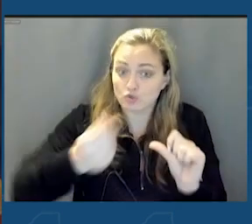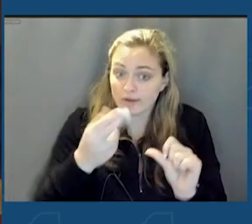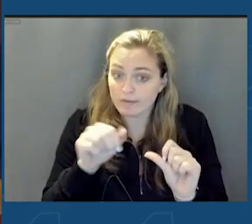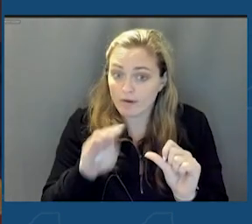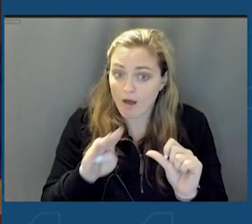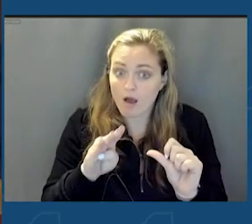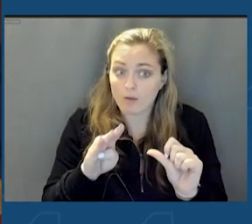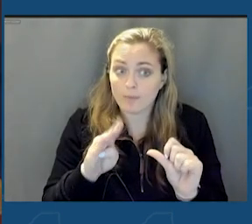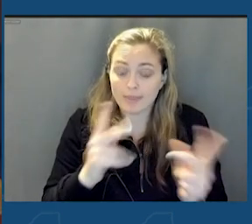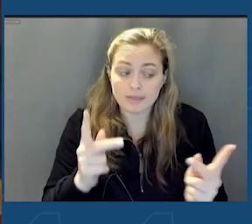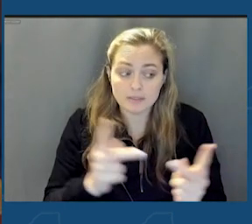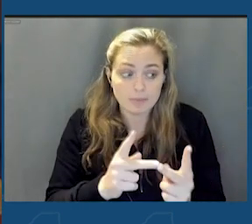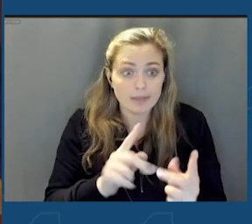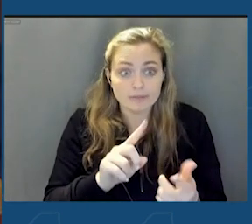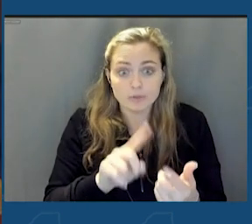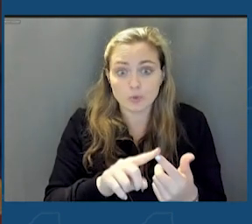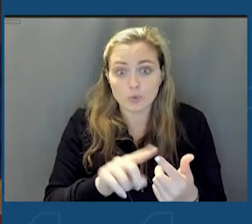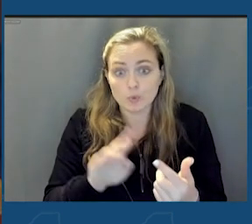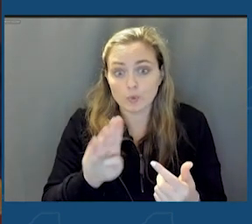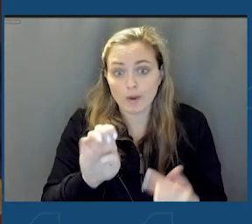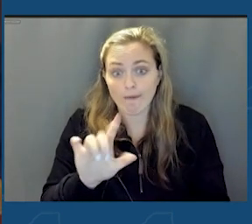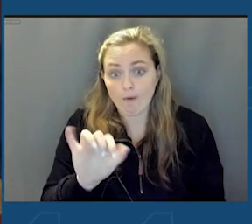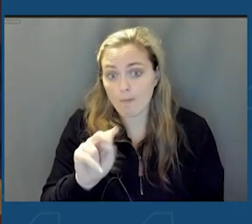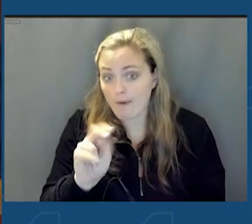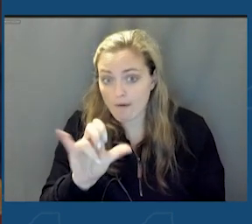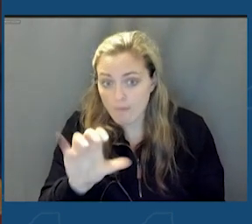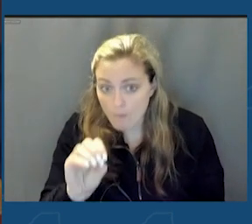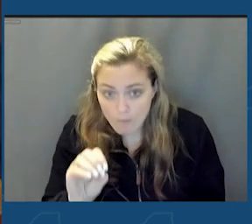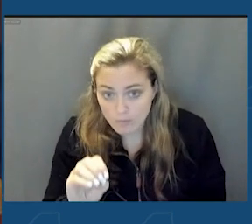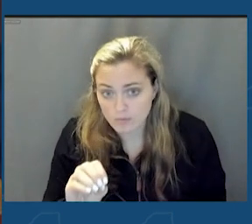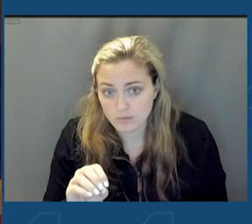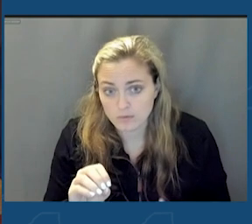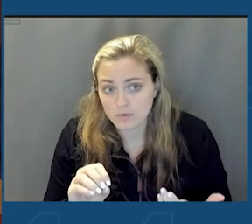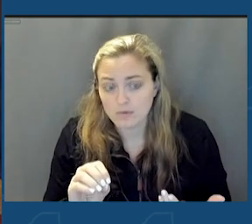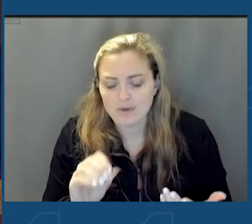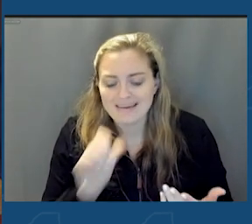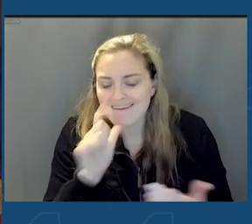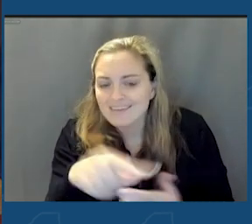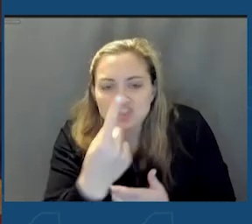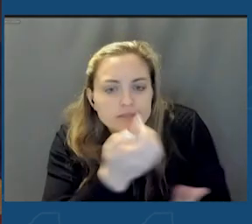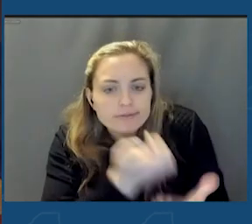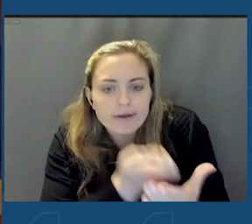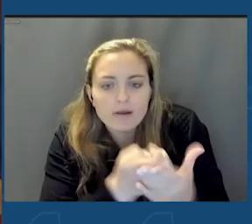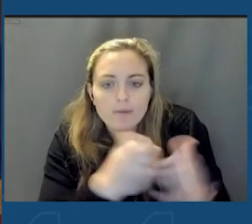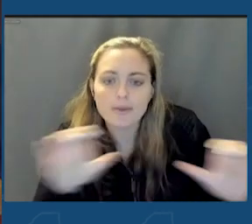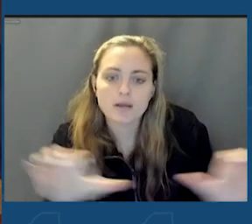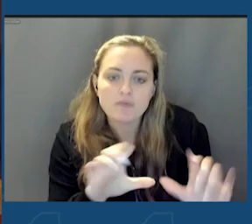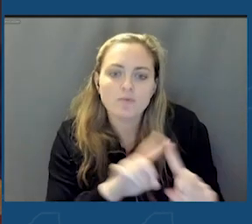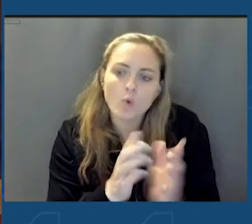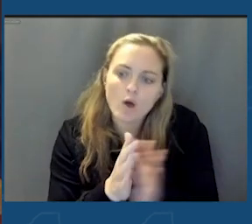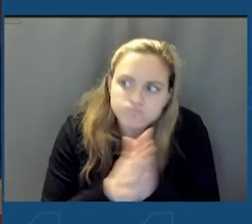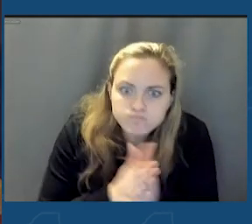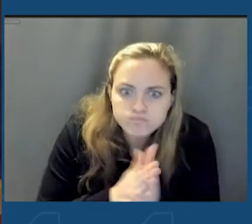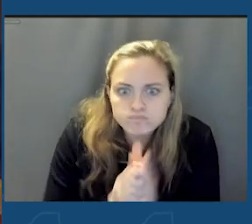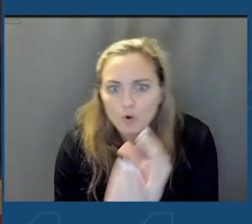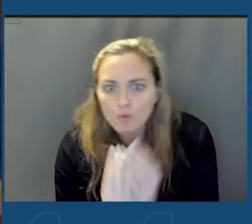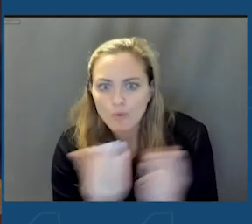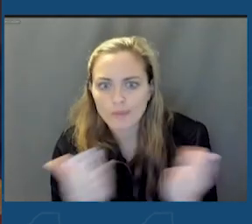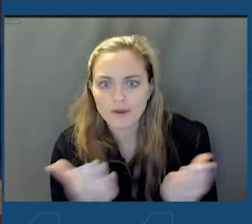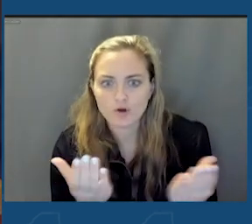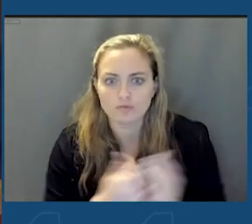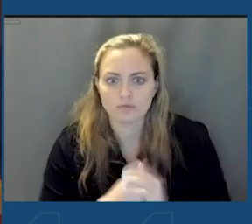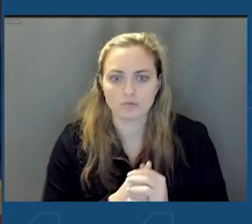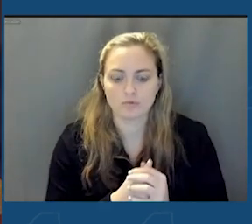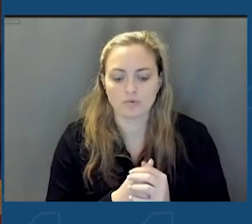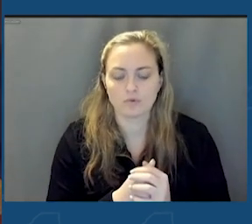to El Barrio. And it's not just the economic activity today, but it's going to drive growth here